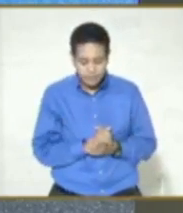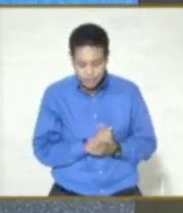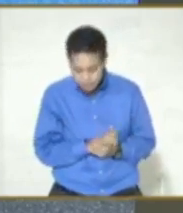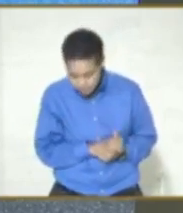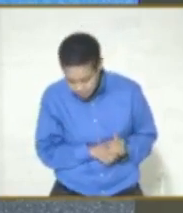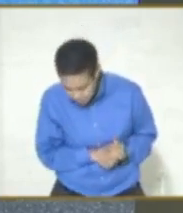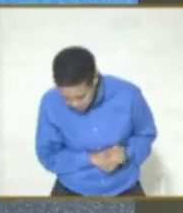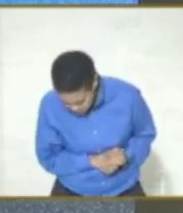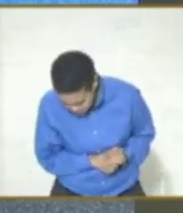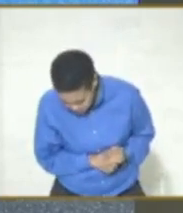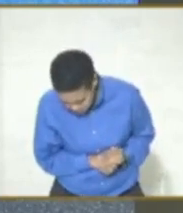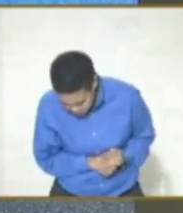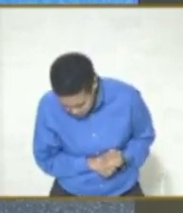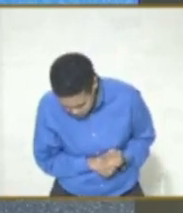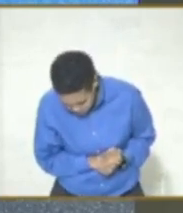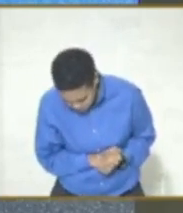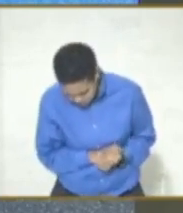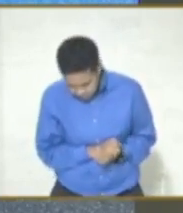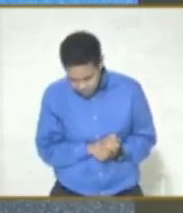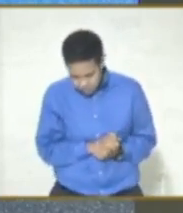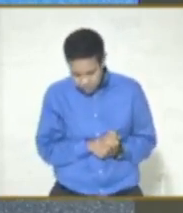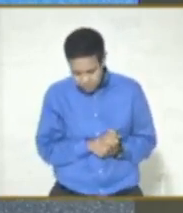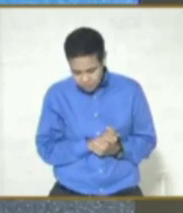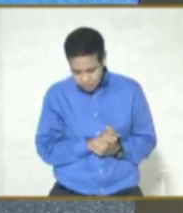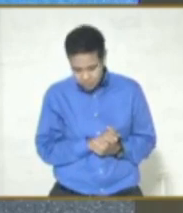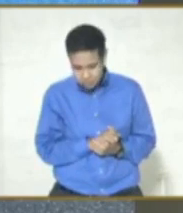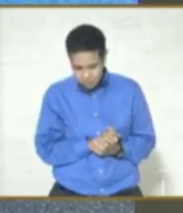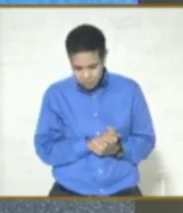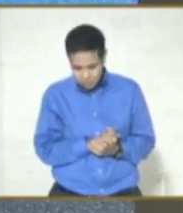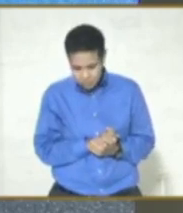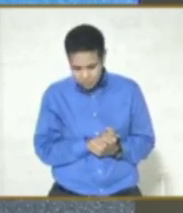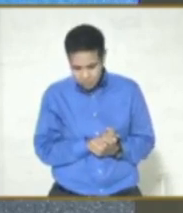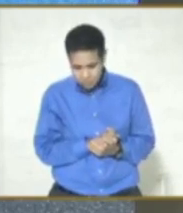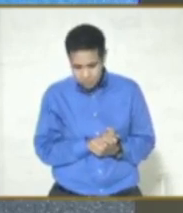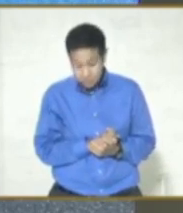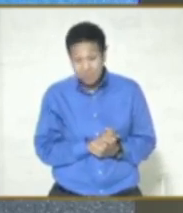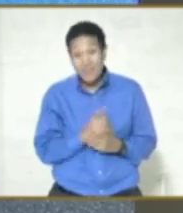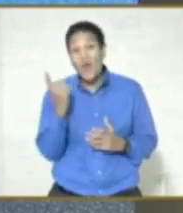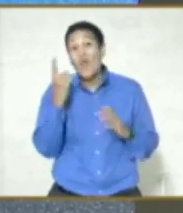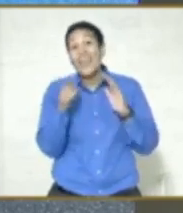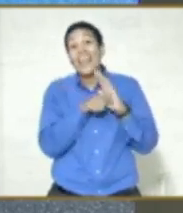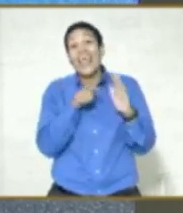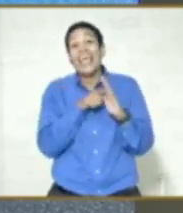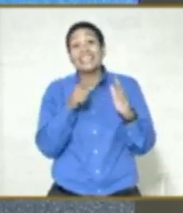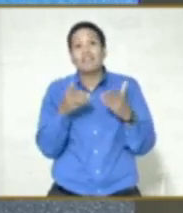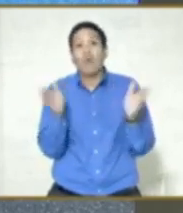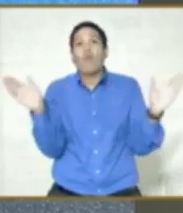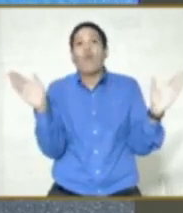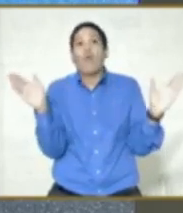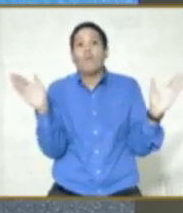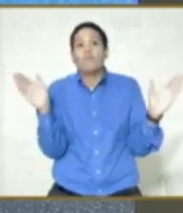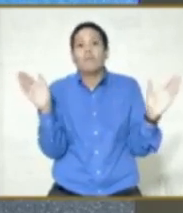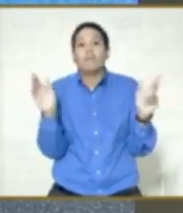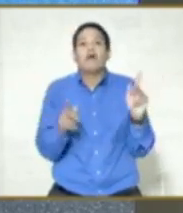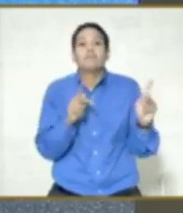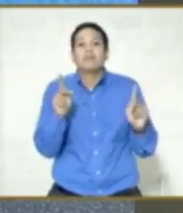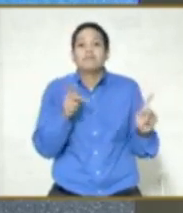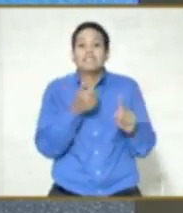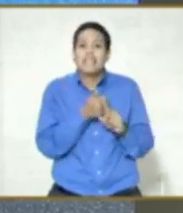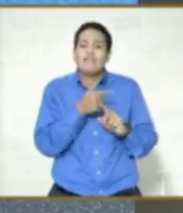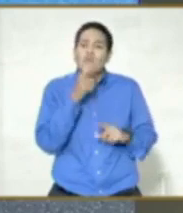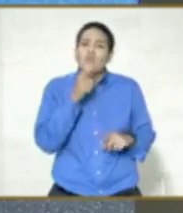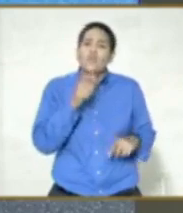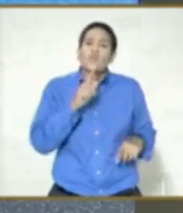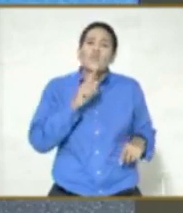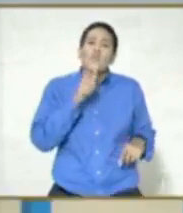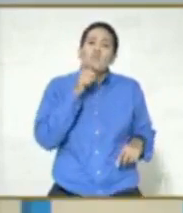only negative with it, though, is that you might open the floodgates, so to speak, and persons who are not really in